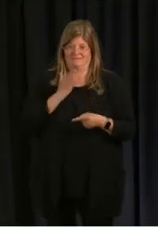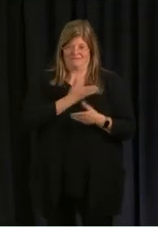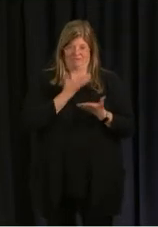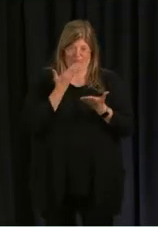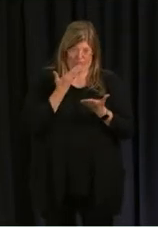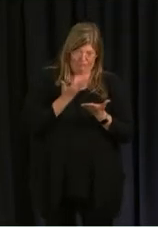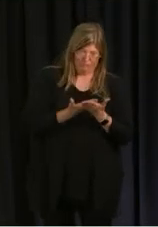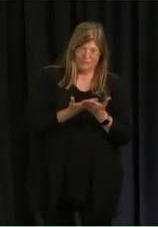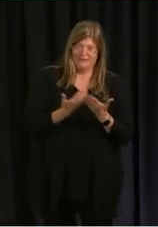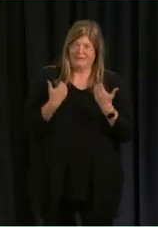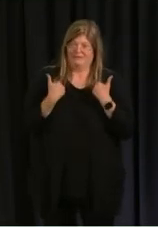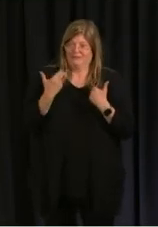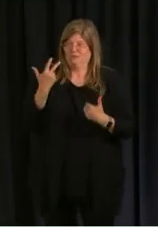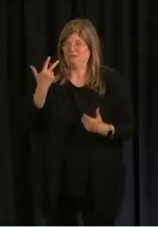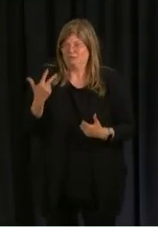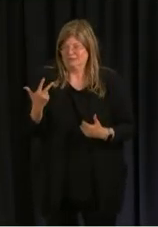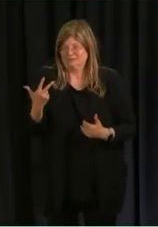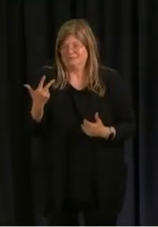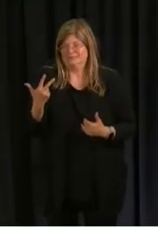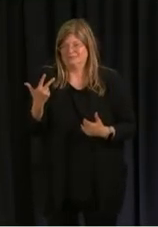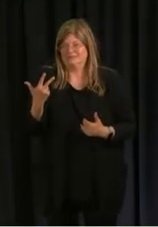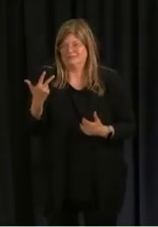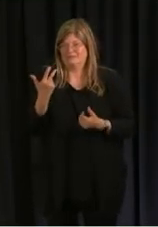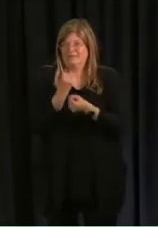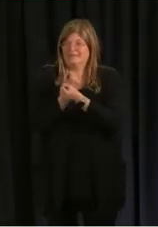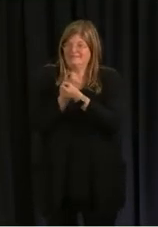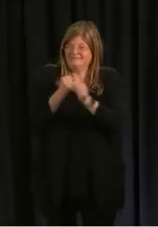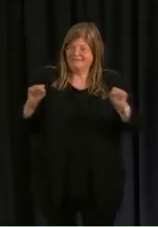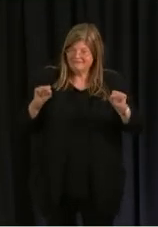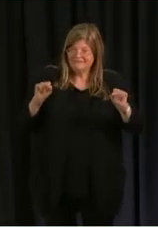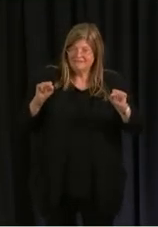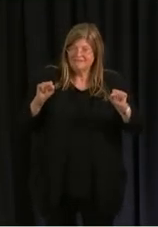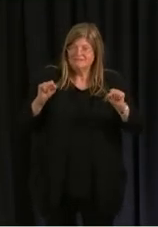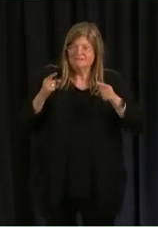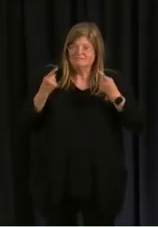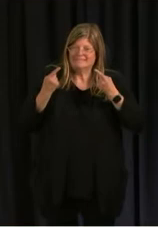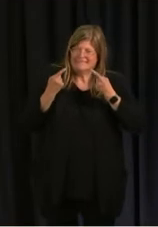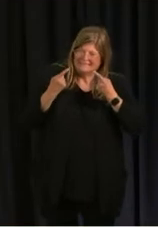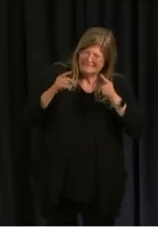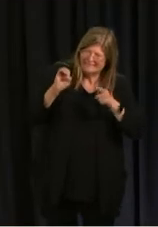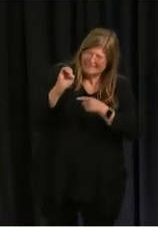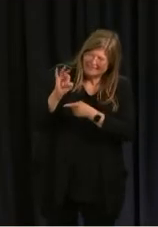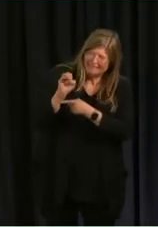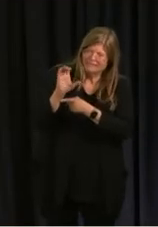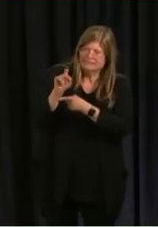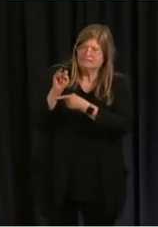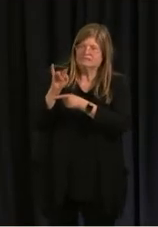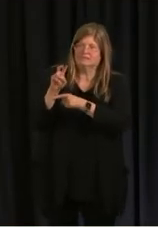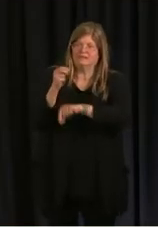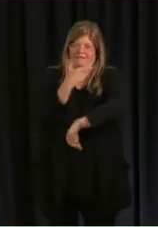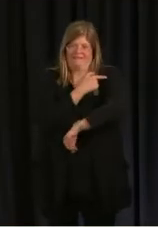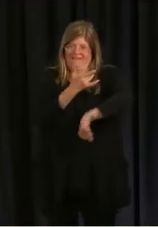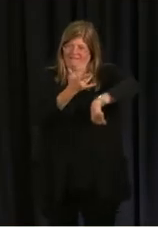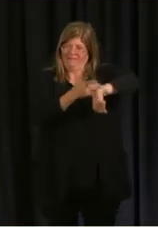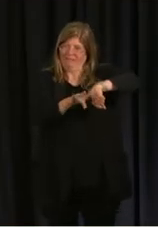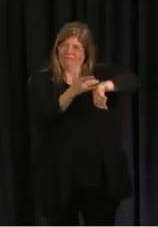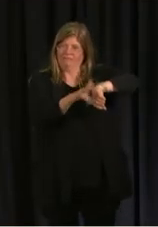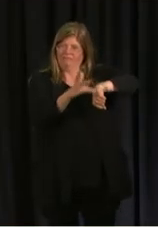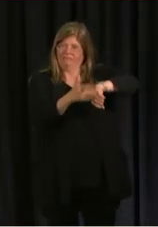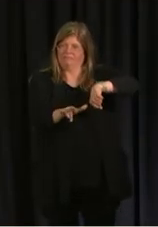3 safe and effective vaccines that are available for district residents.